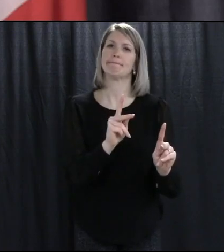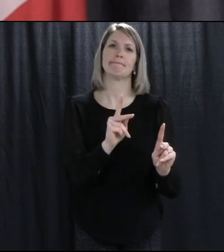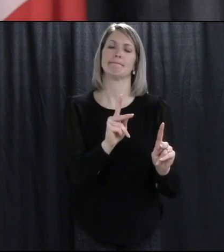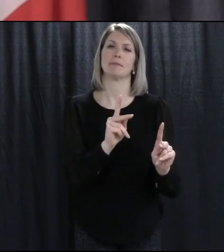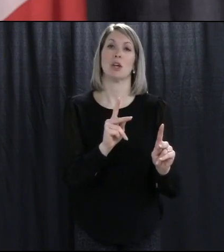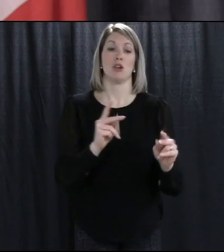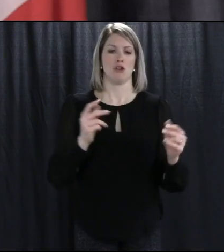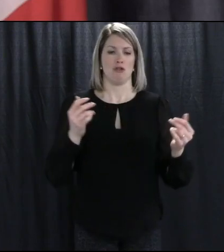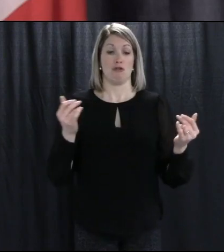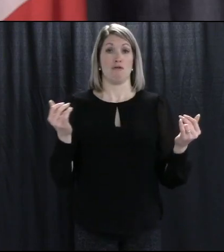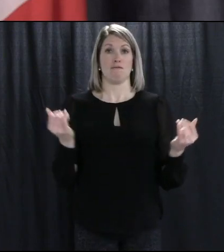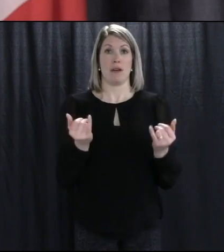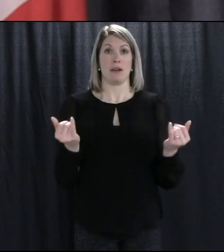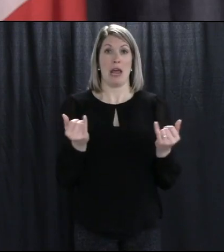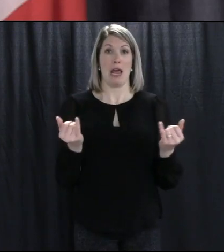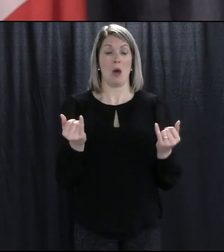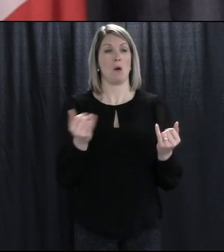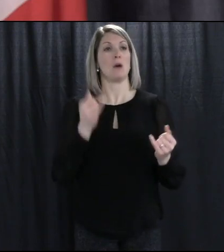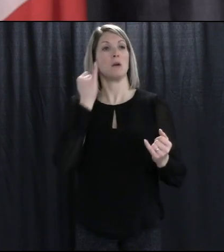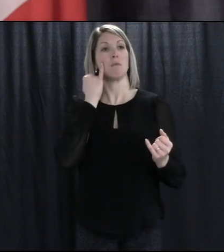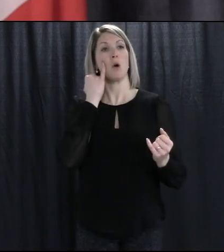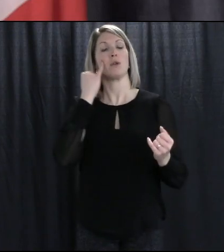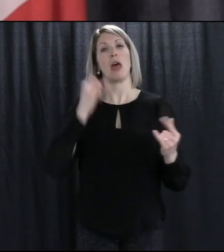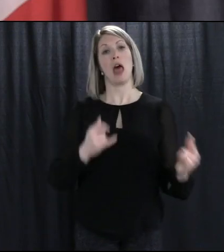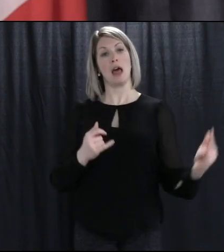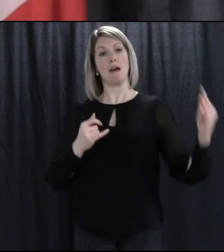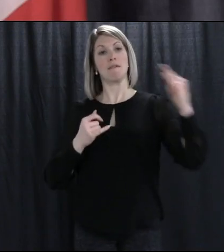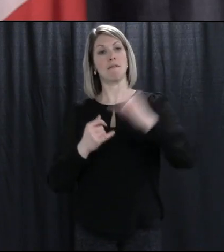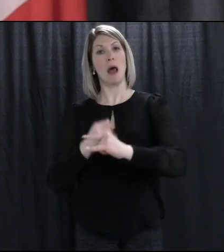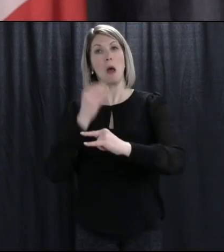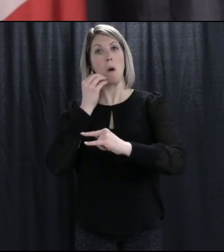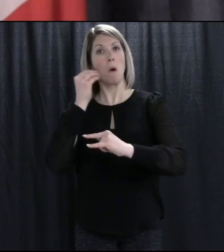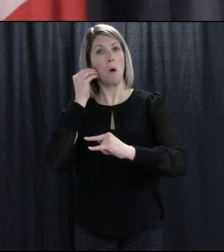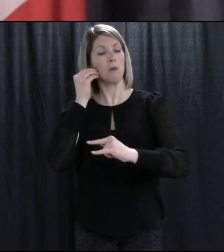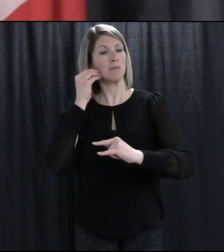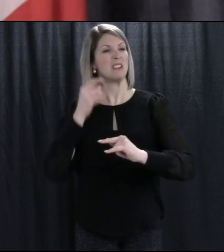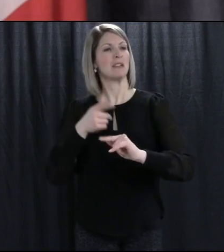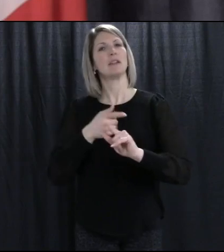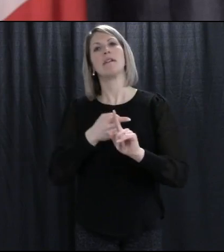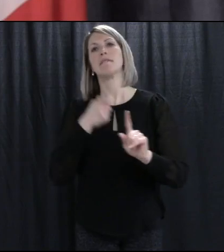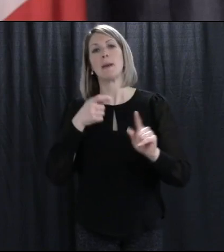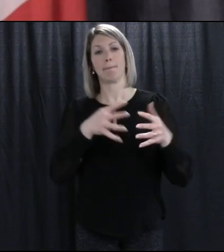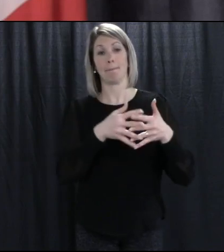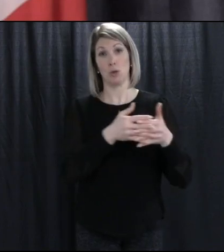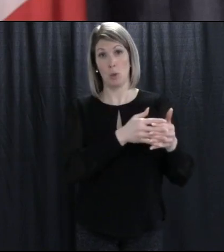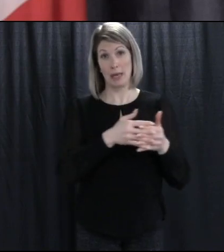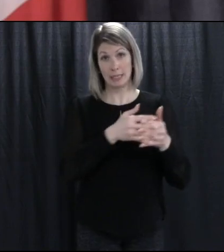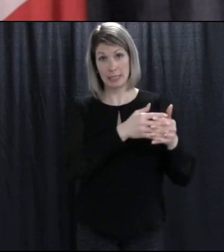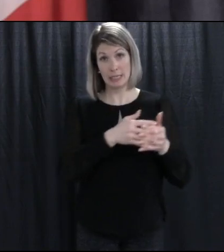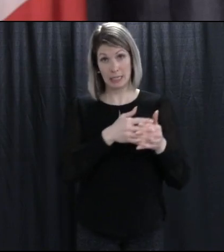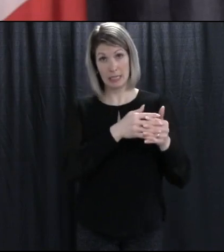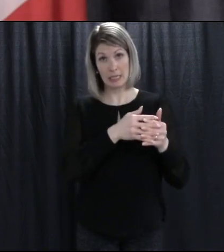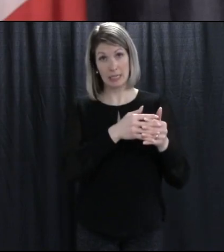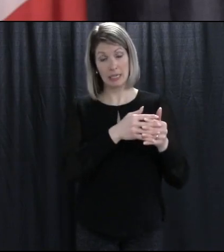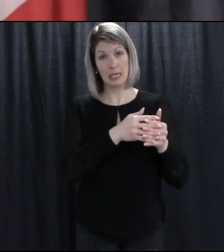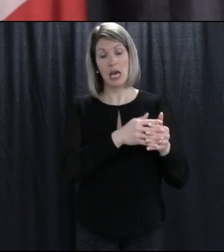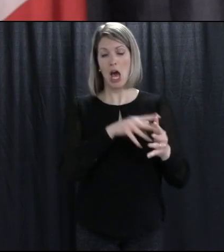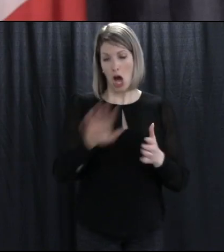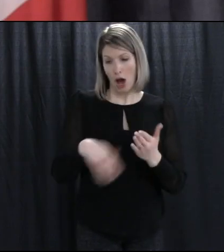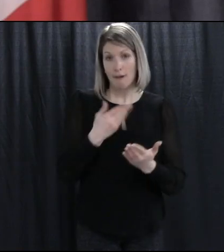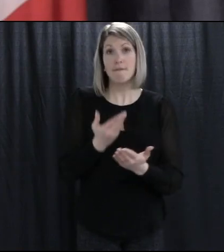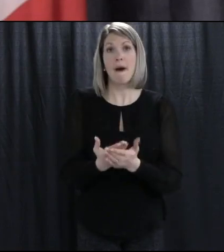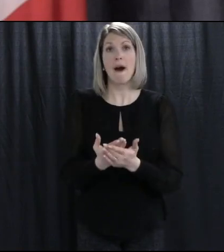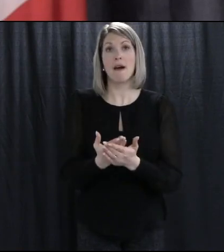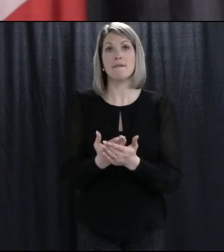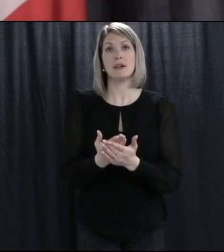immediately, any travelers returning from international destinations including the United States, must self-isolate for